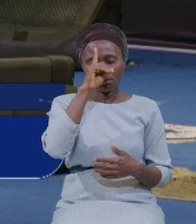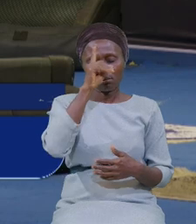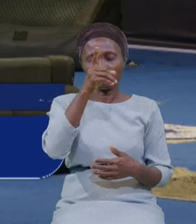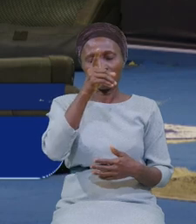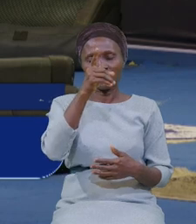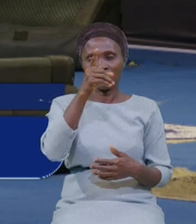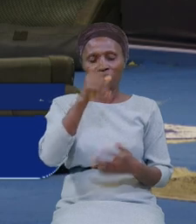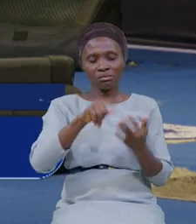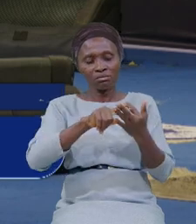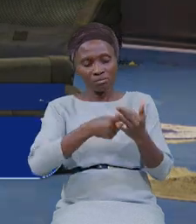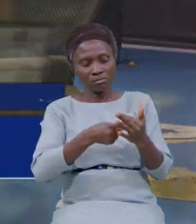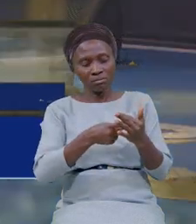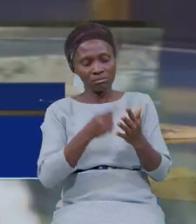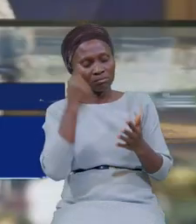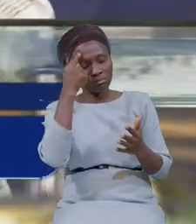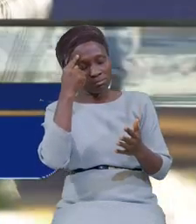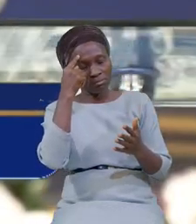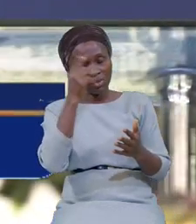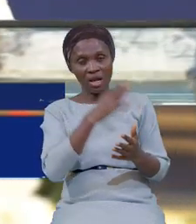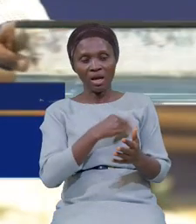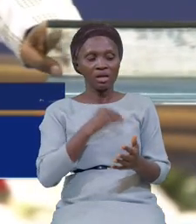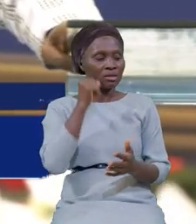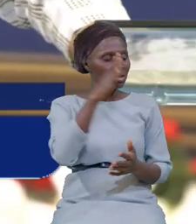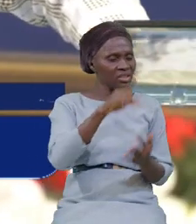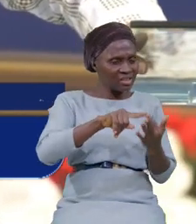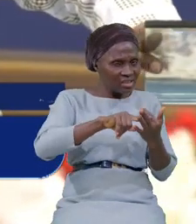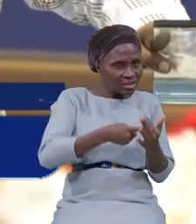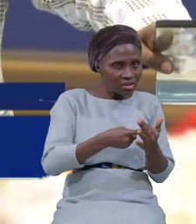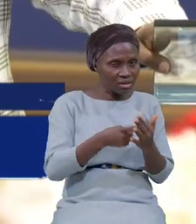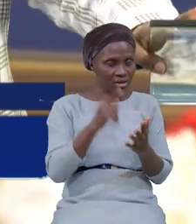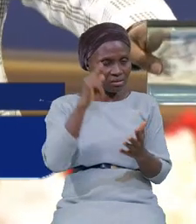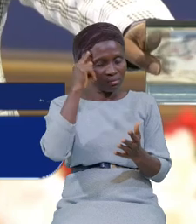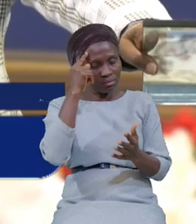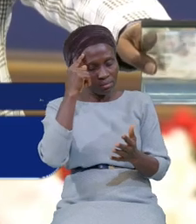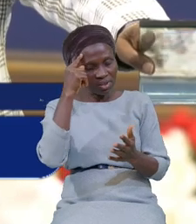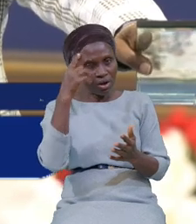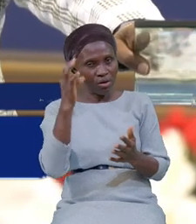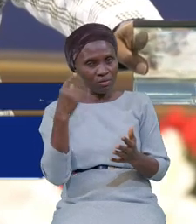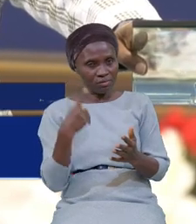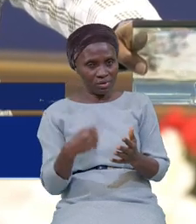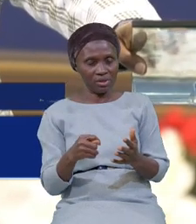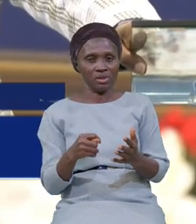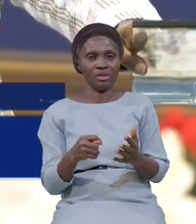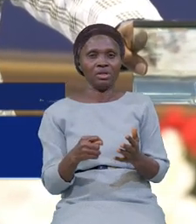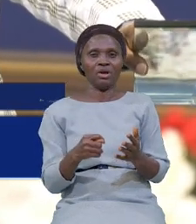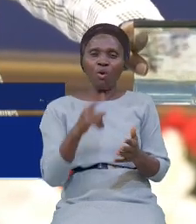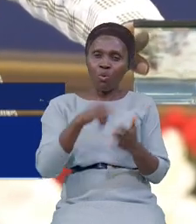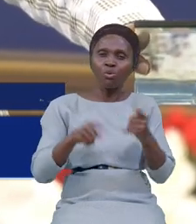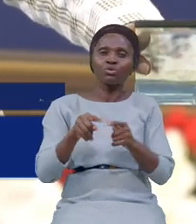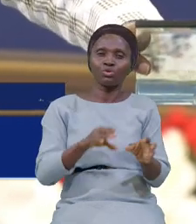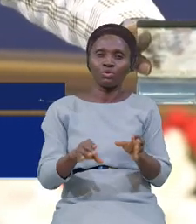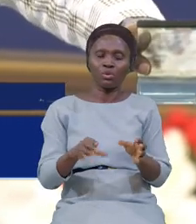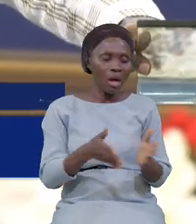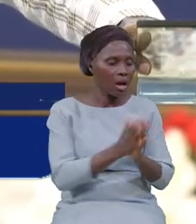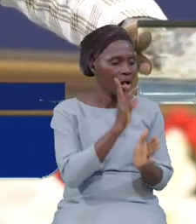He initiated the fact. Can I go and call a woman, a mother, that